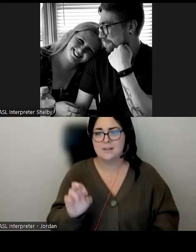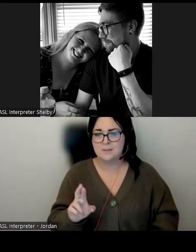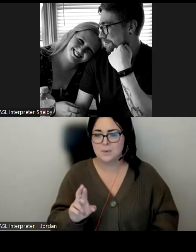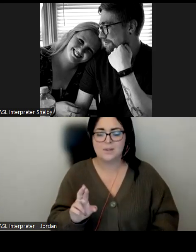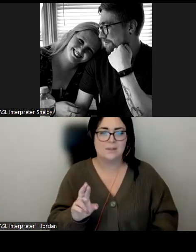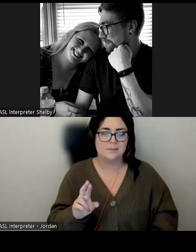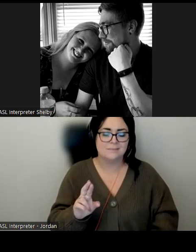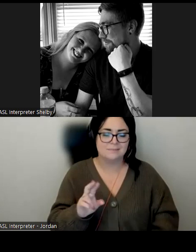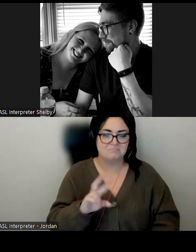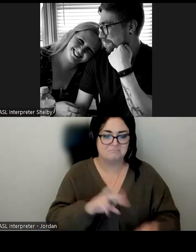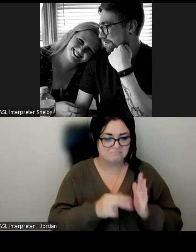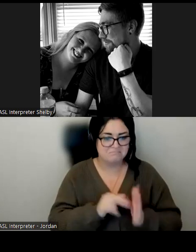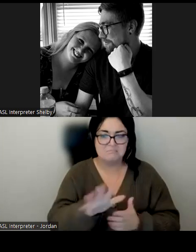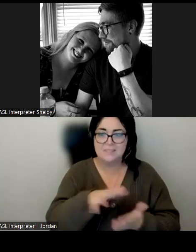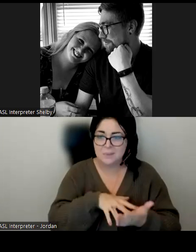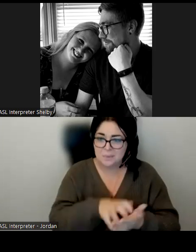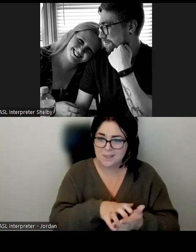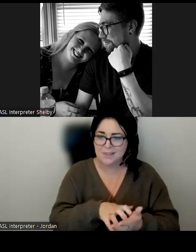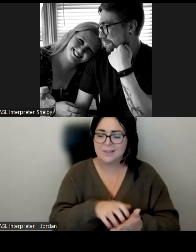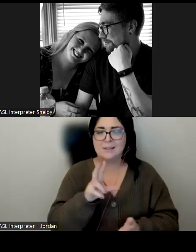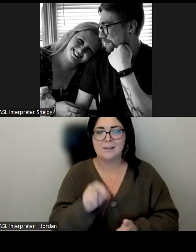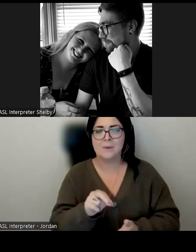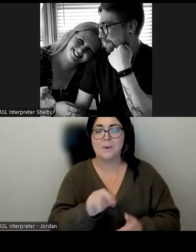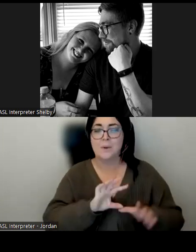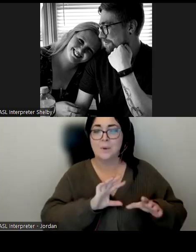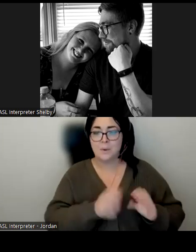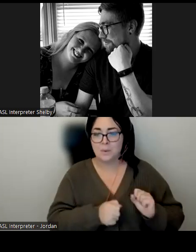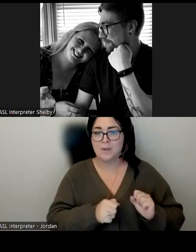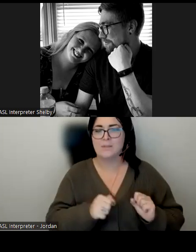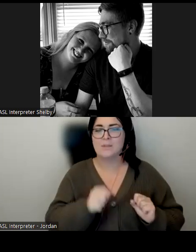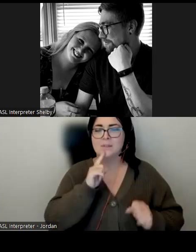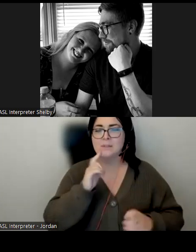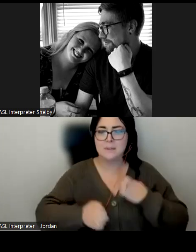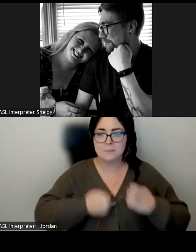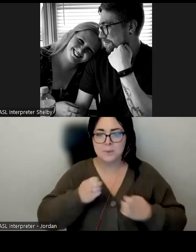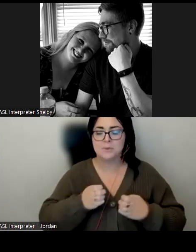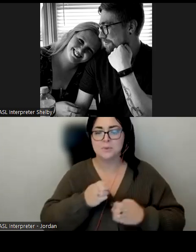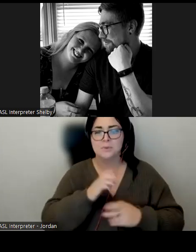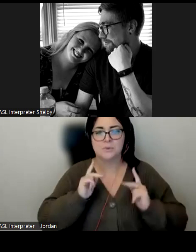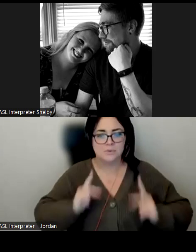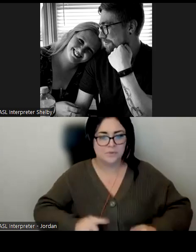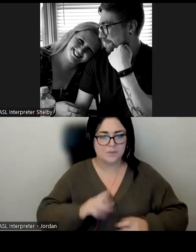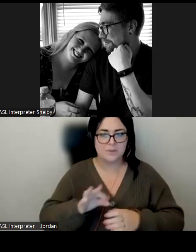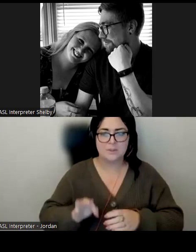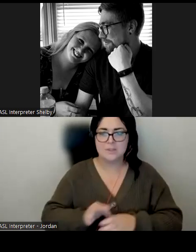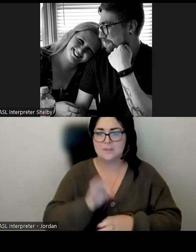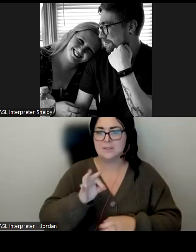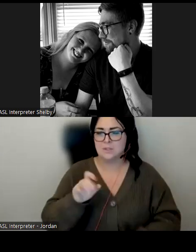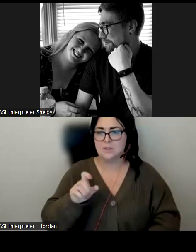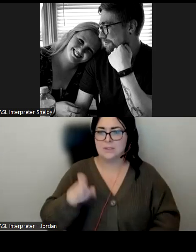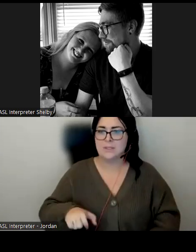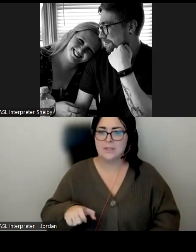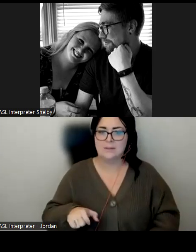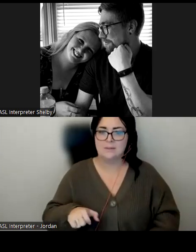weakness. Grief is the emotional, physical, and spiritual necessity. It's the price that we pay